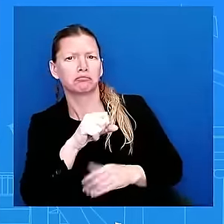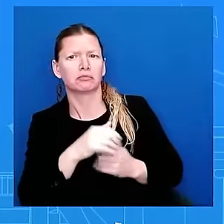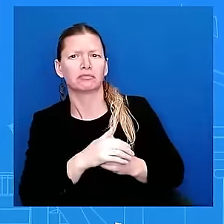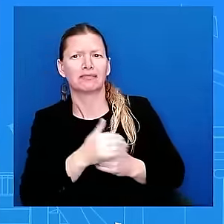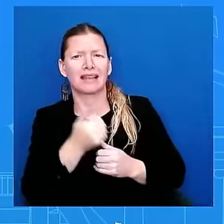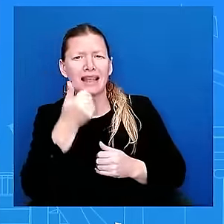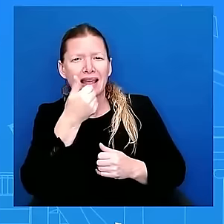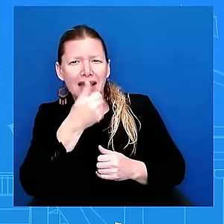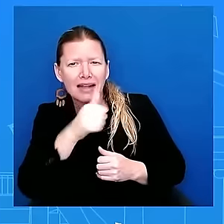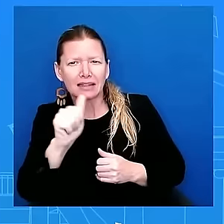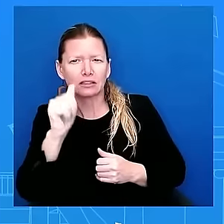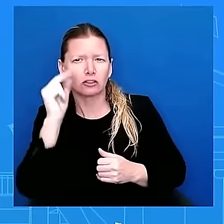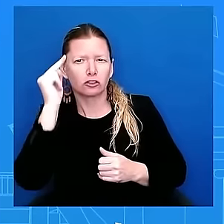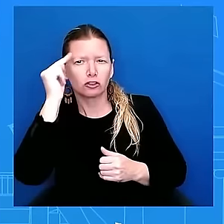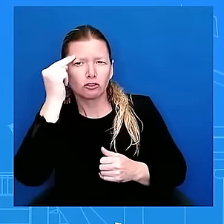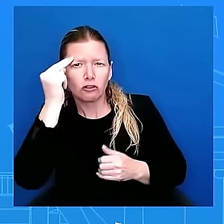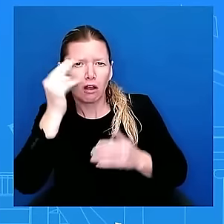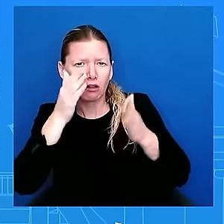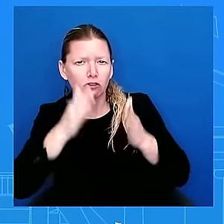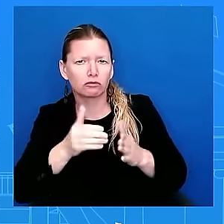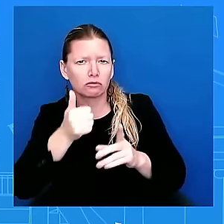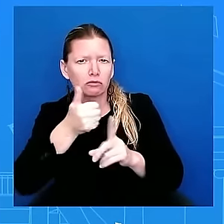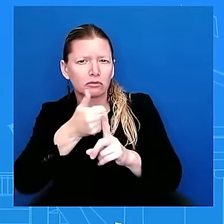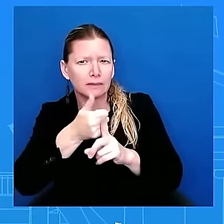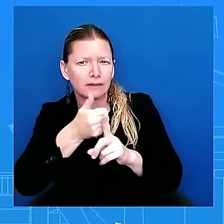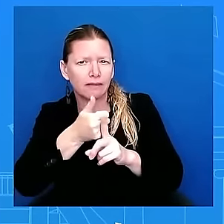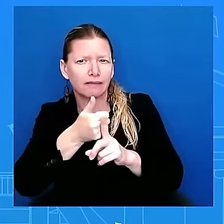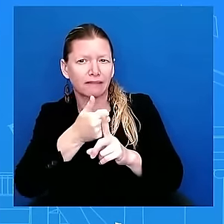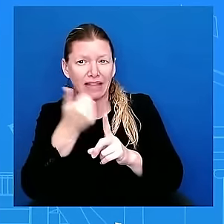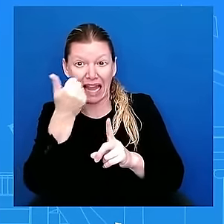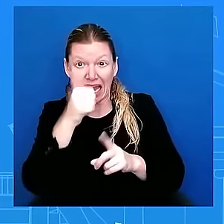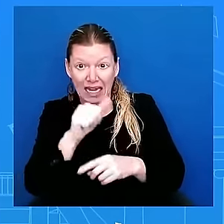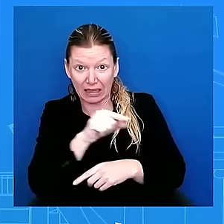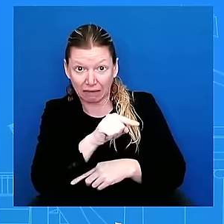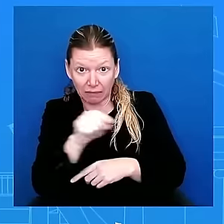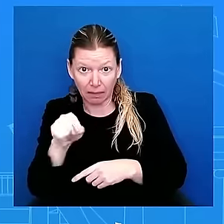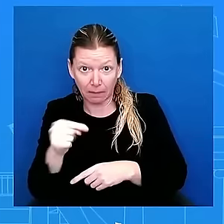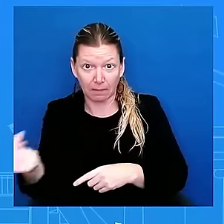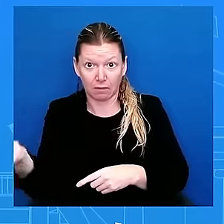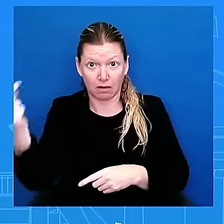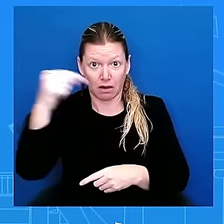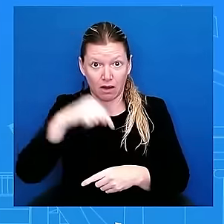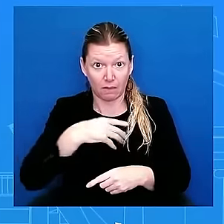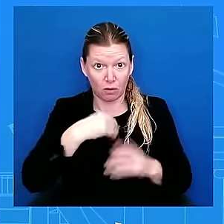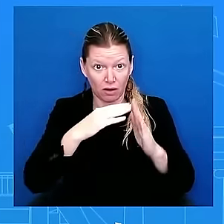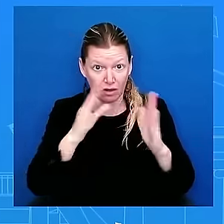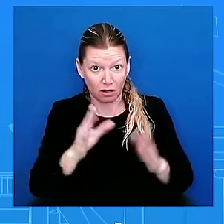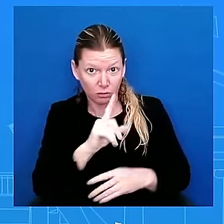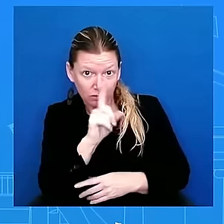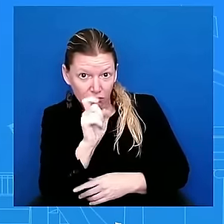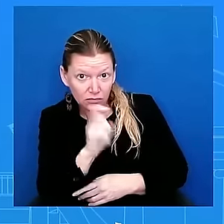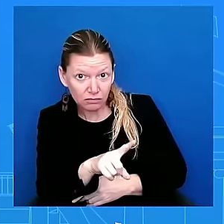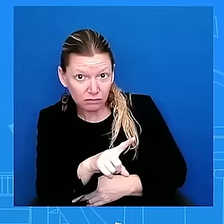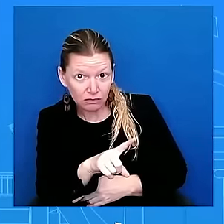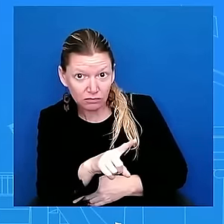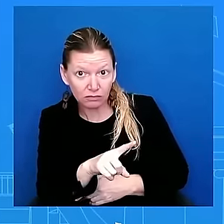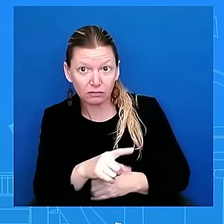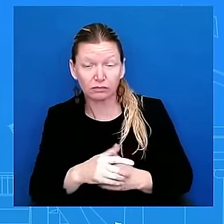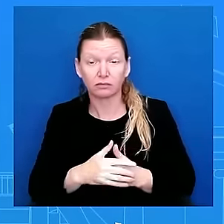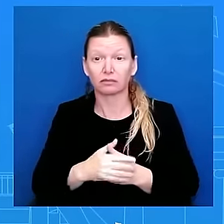any neurologist came to the White House to visit President Biden? What I can tell you during those